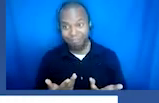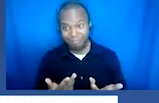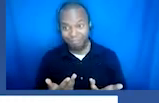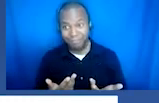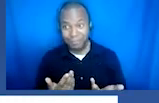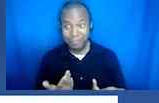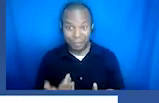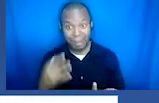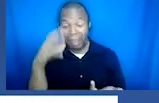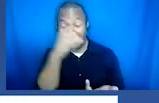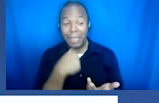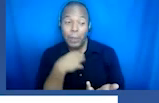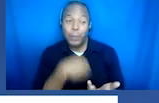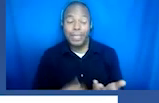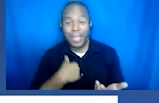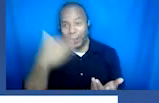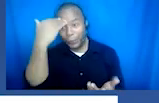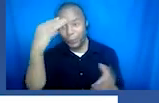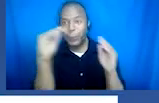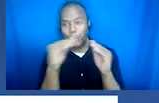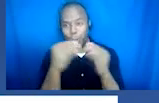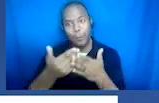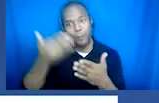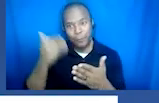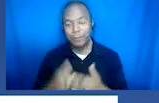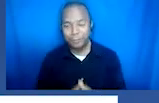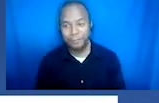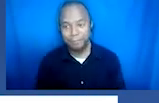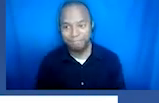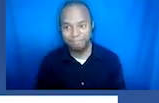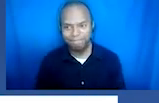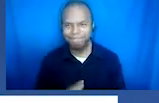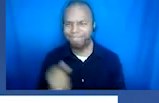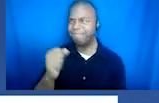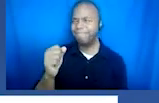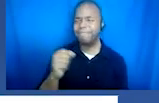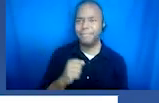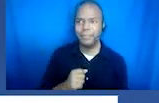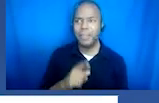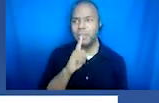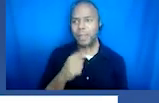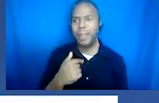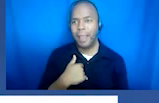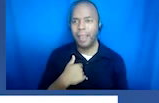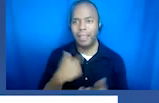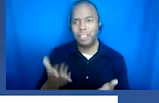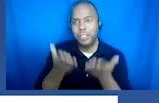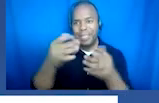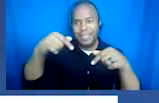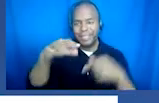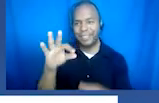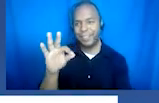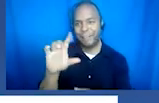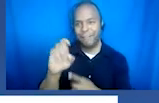I guess I just wish I'd known, and I didn't know. Yeah, and that's really why I proposed this flex session, was to start getting